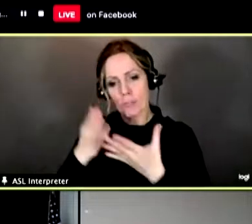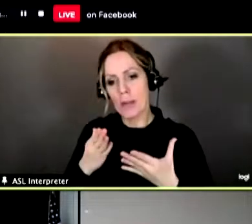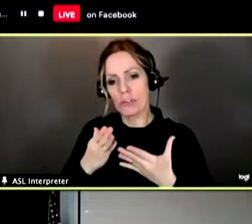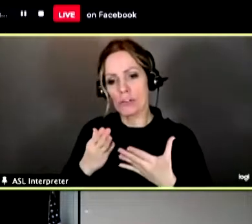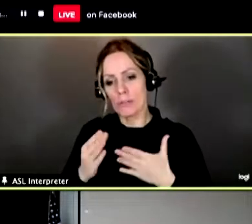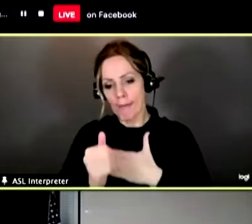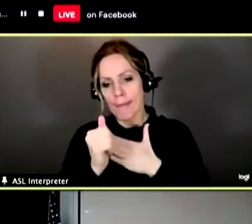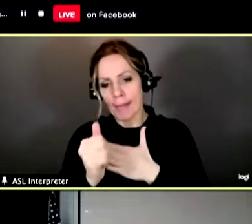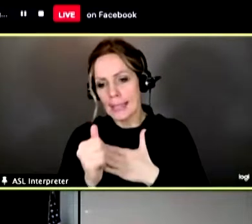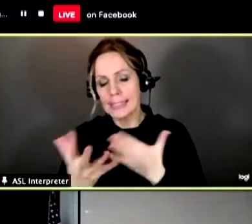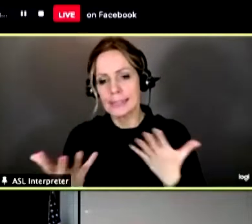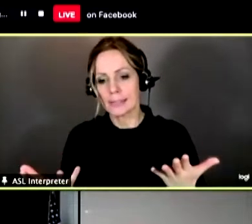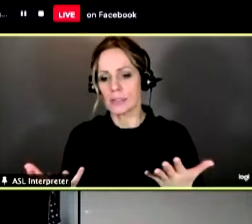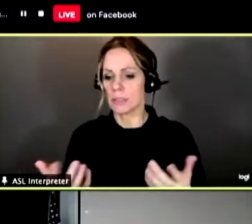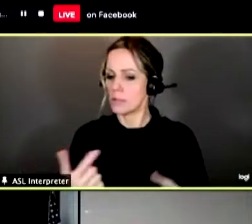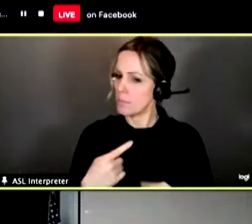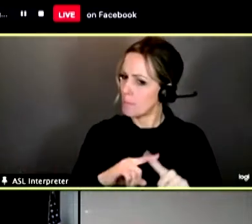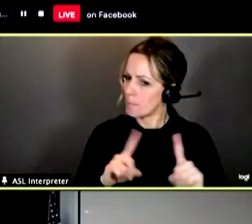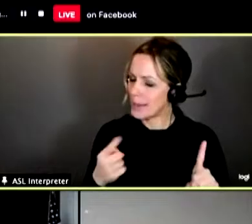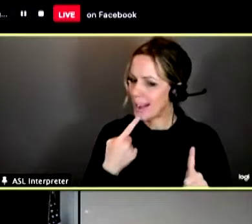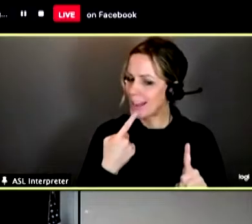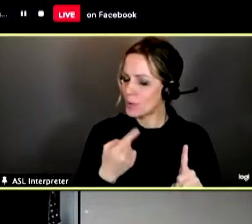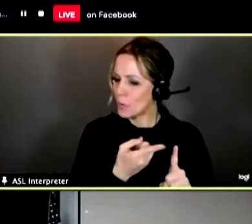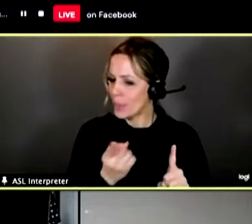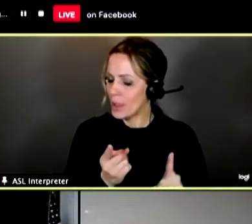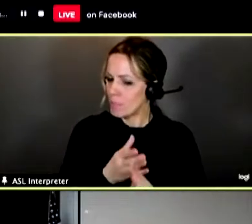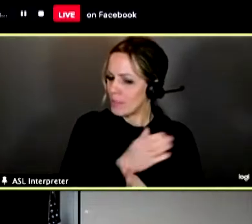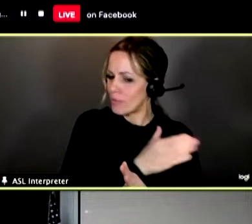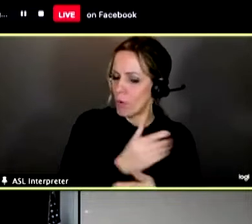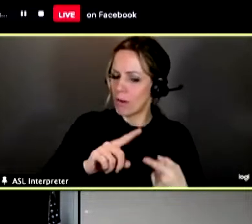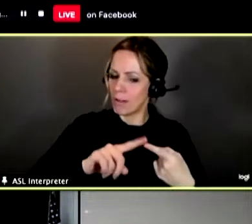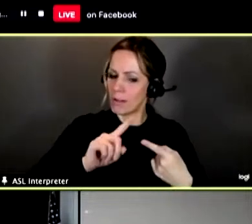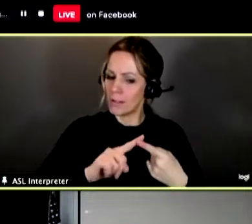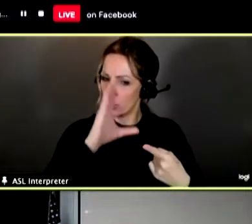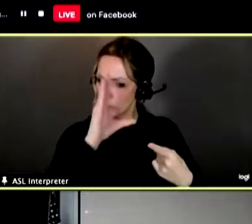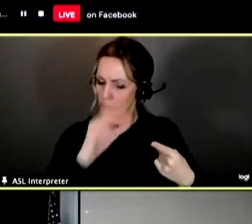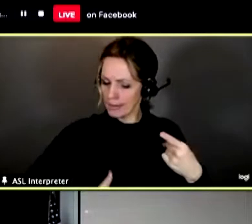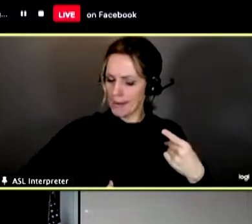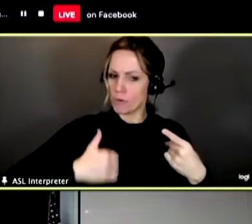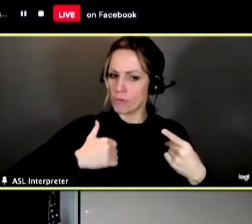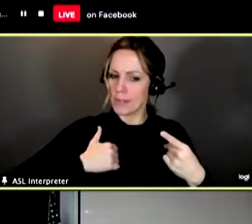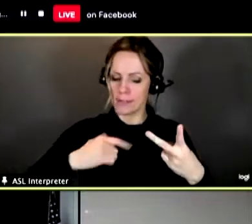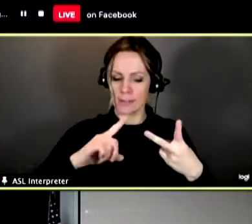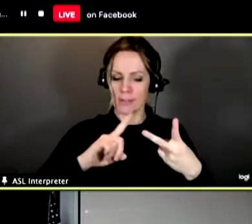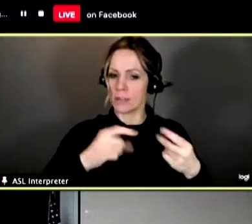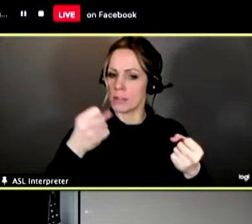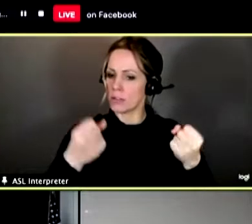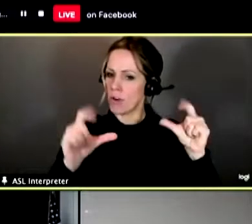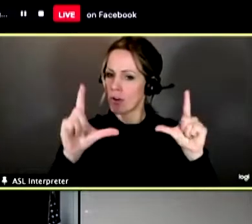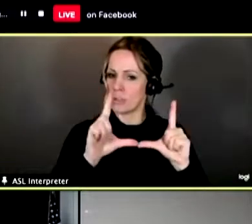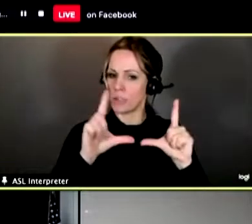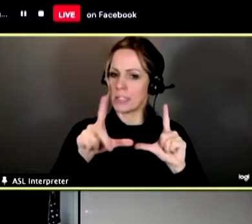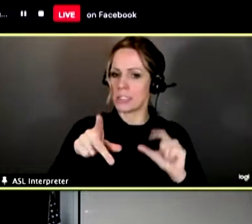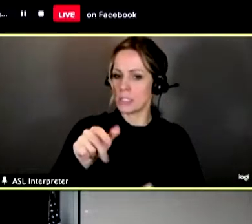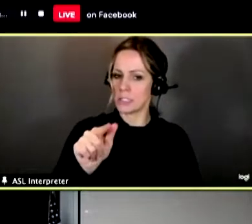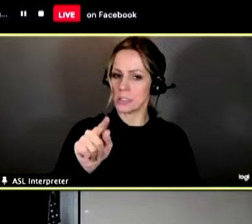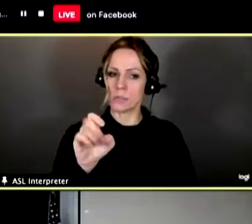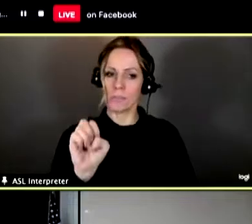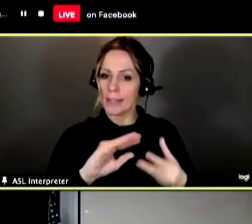direct address, vehicle license plate number and everything. So I just feel